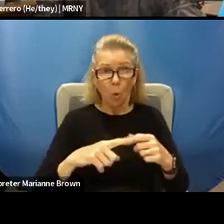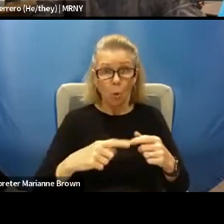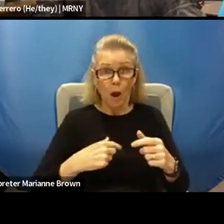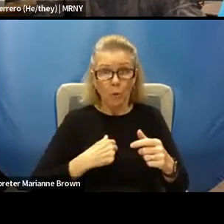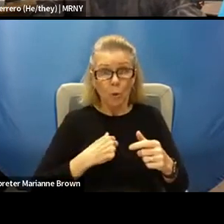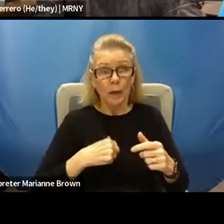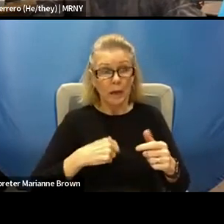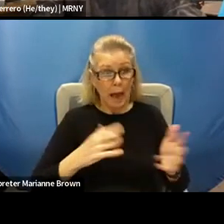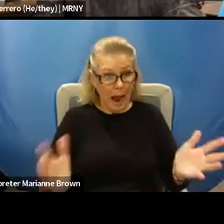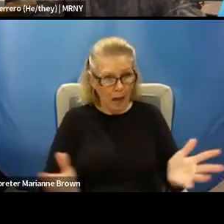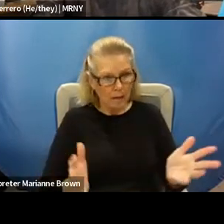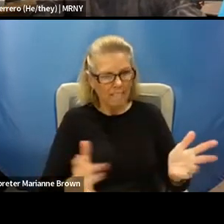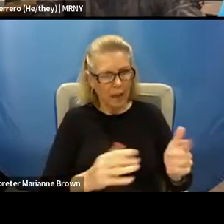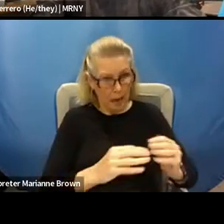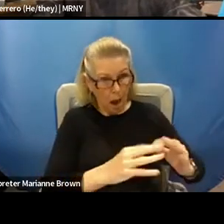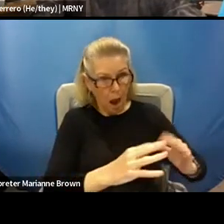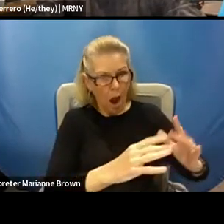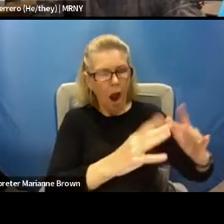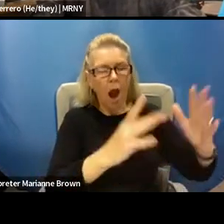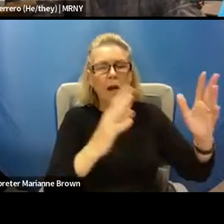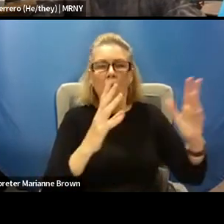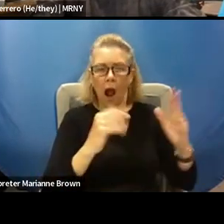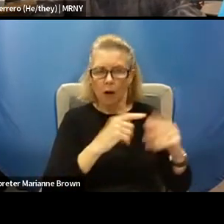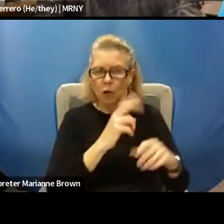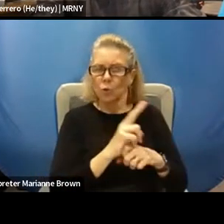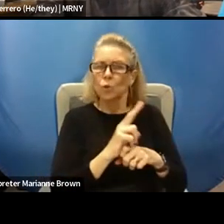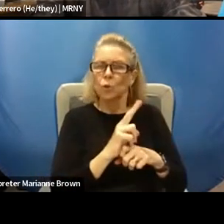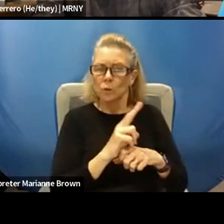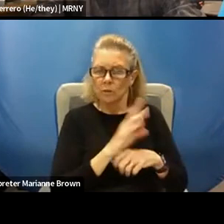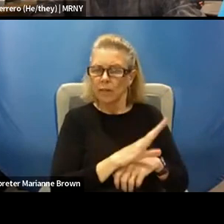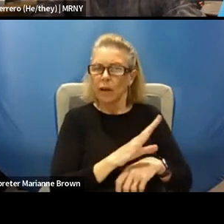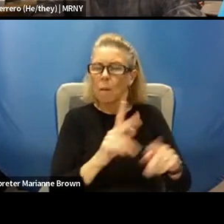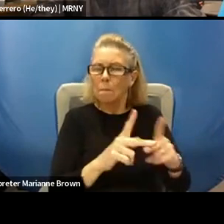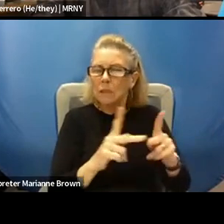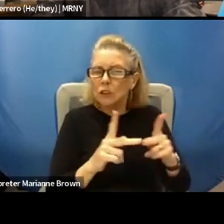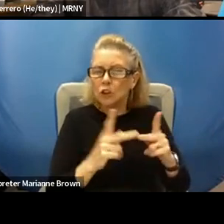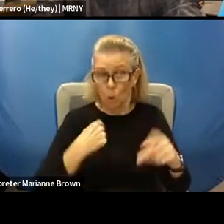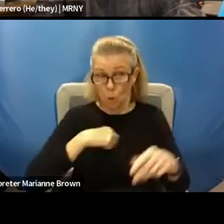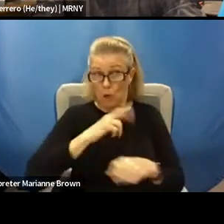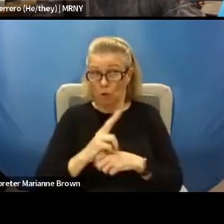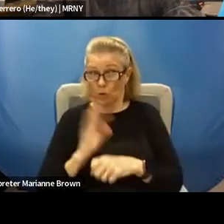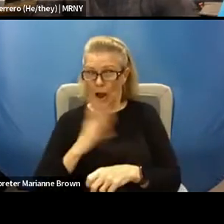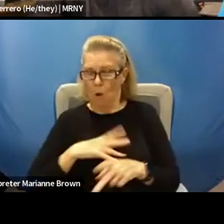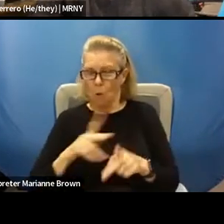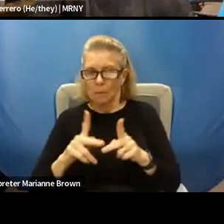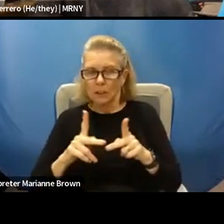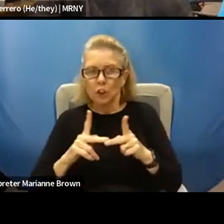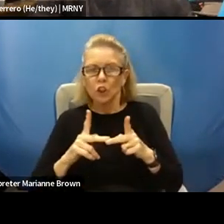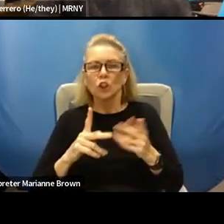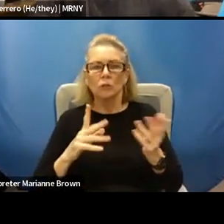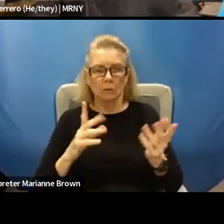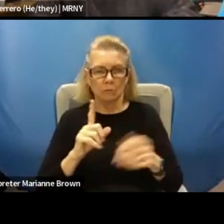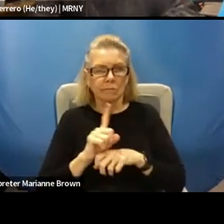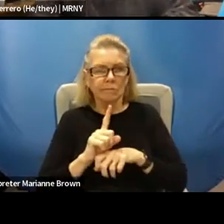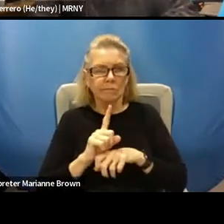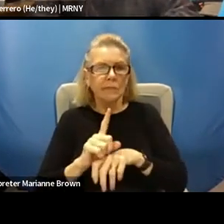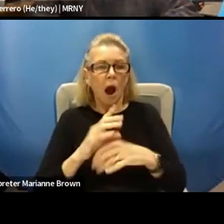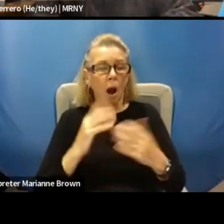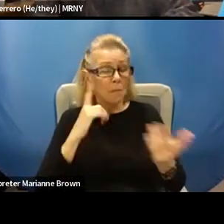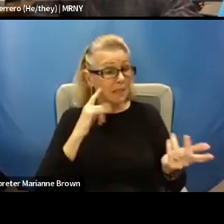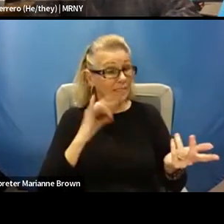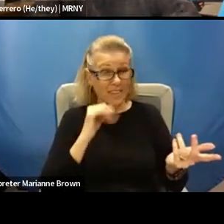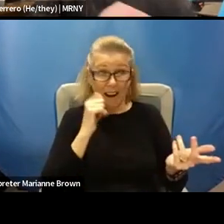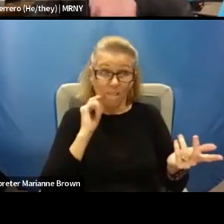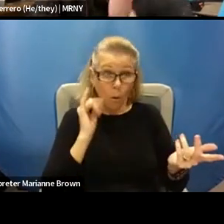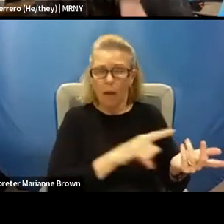and our platforms to get people who otherwise would never be on board necessarily with us. But that it's about building